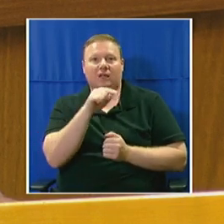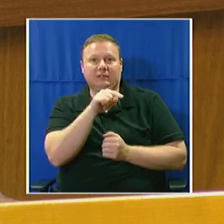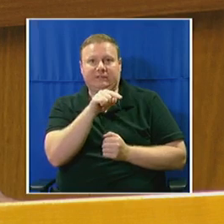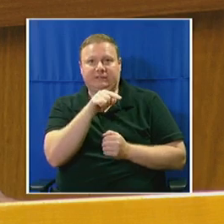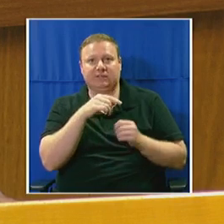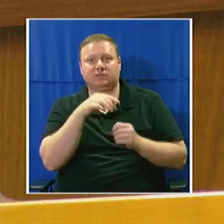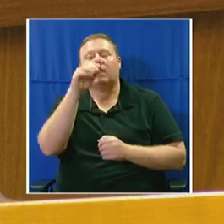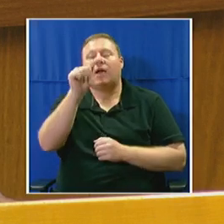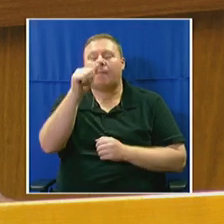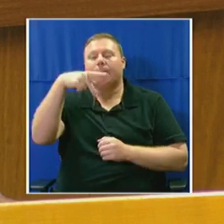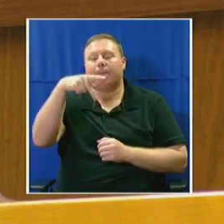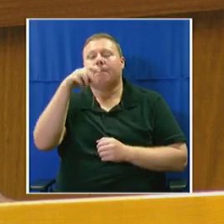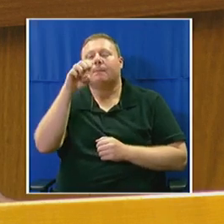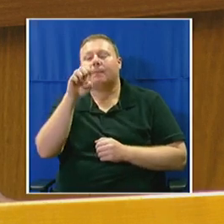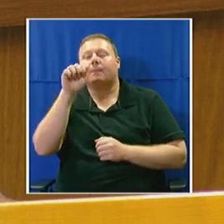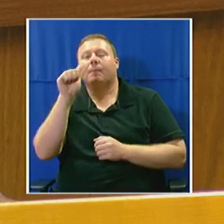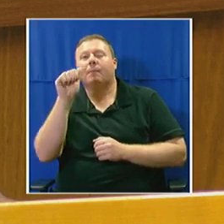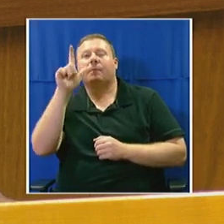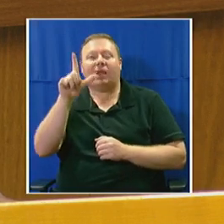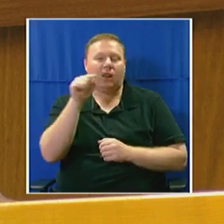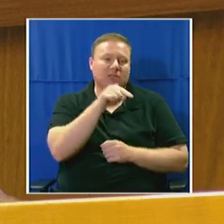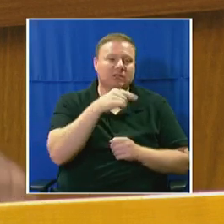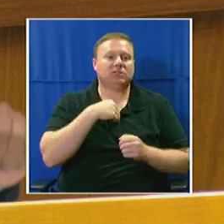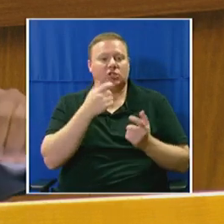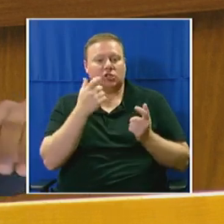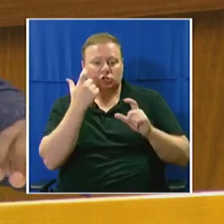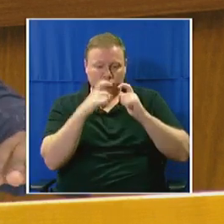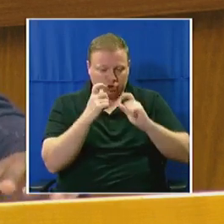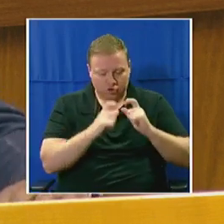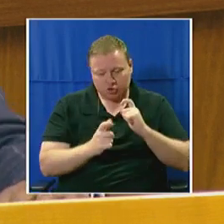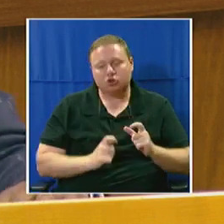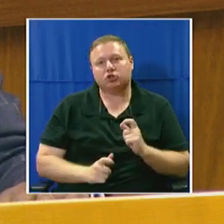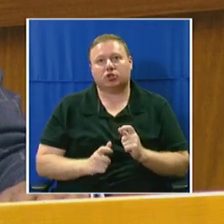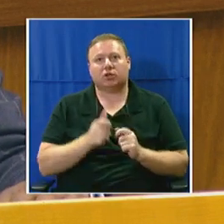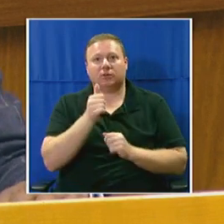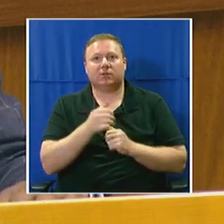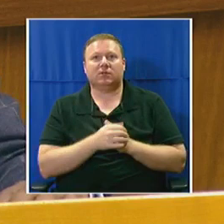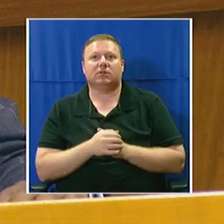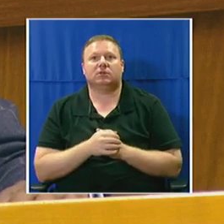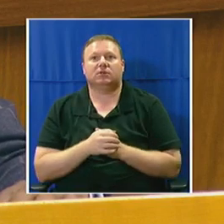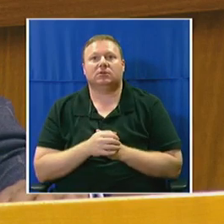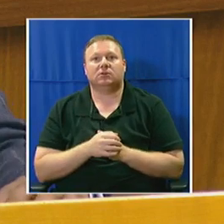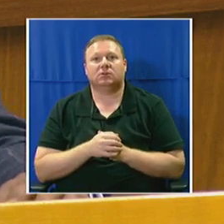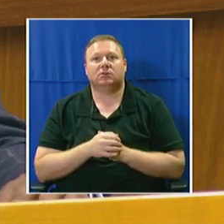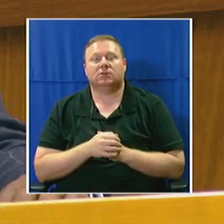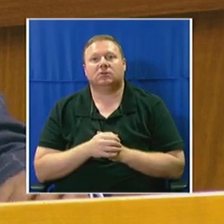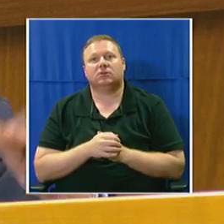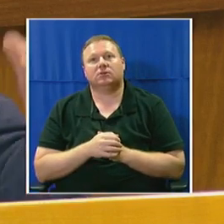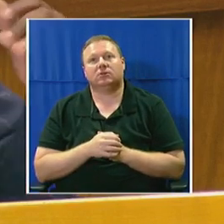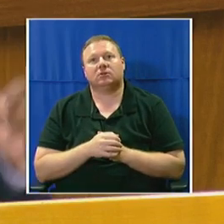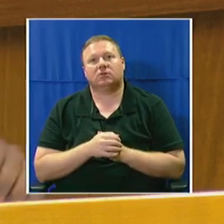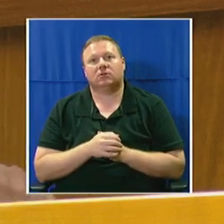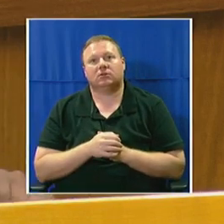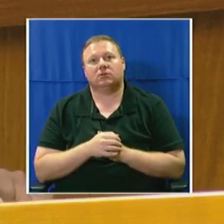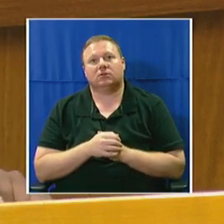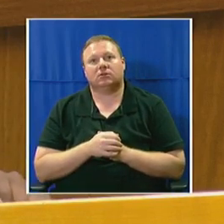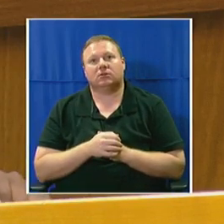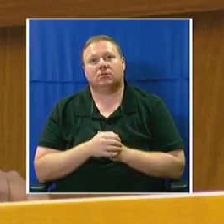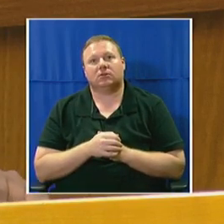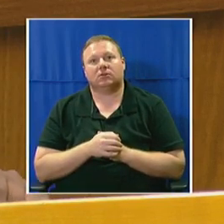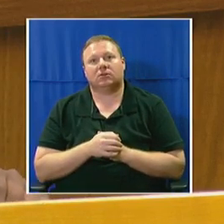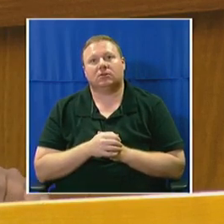director of public prosecution and others the Supreme Court of Appeal draws a clear distinction between the test of Fitness